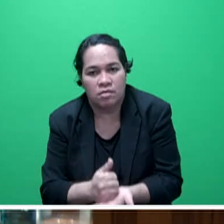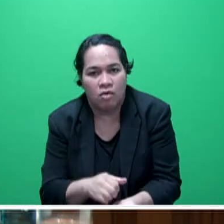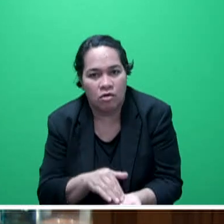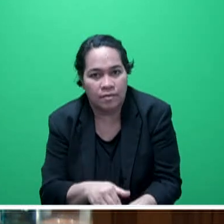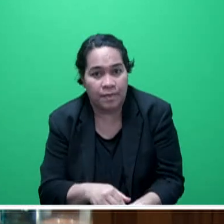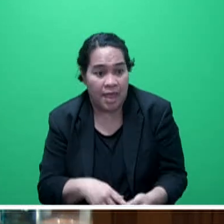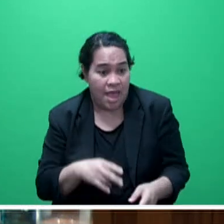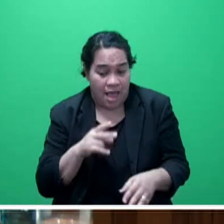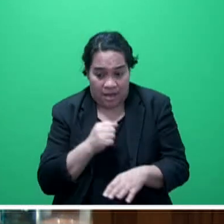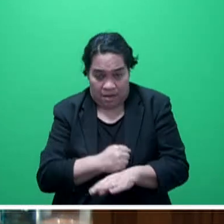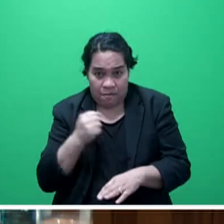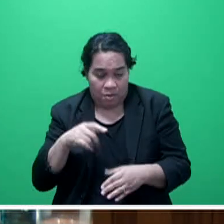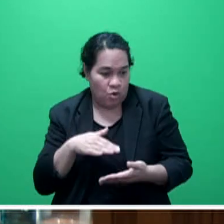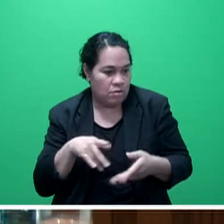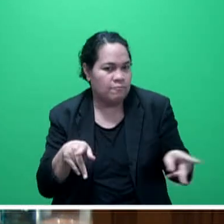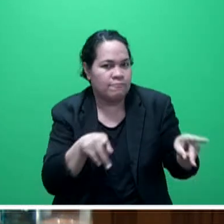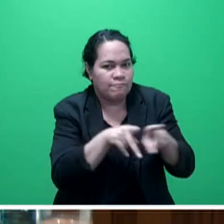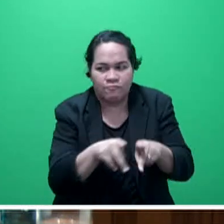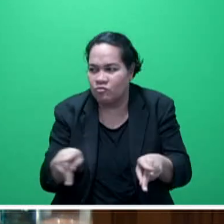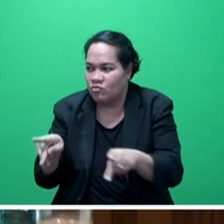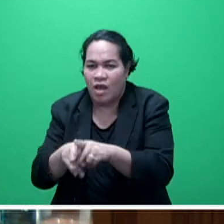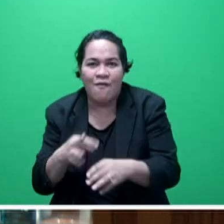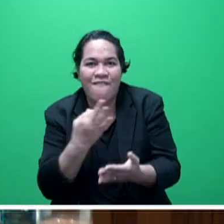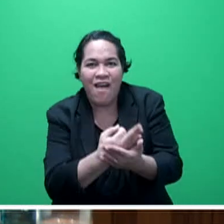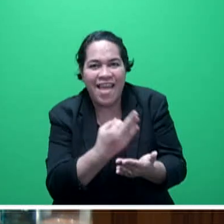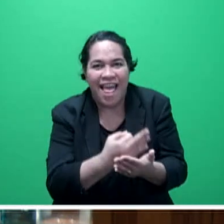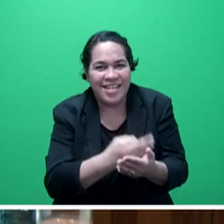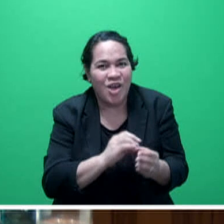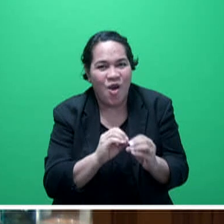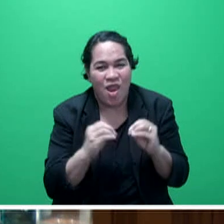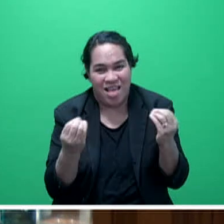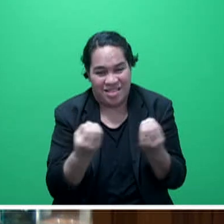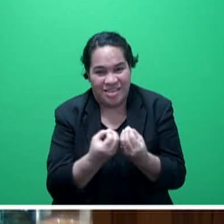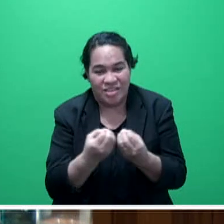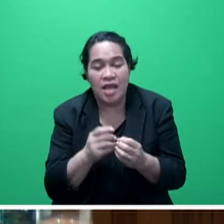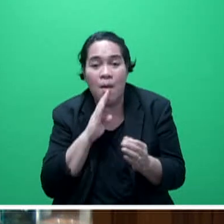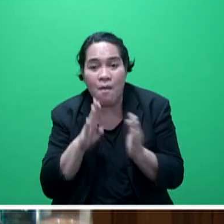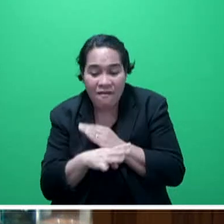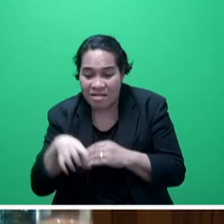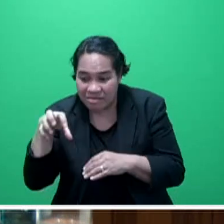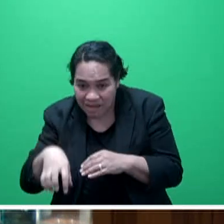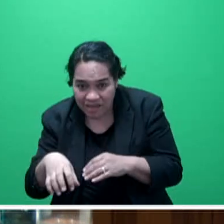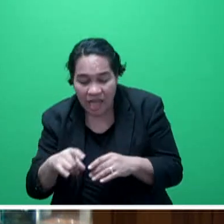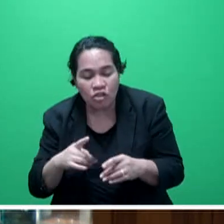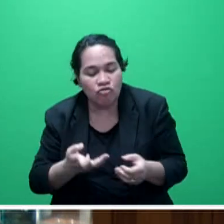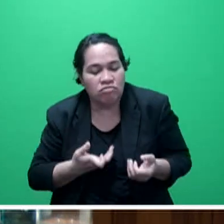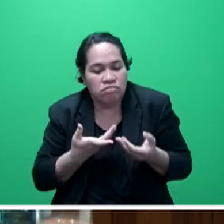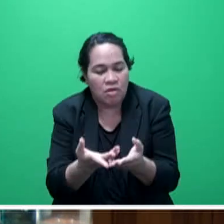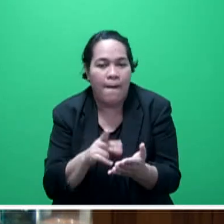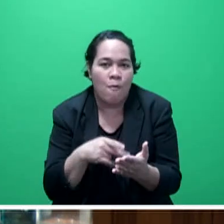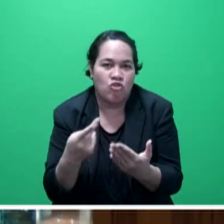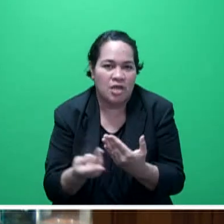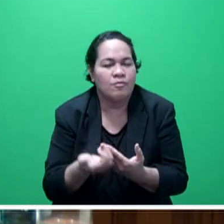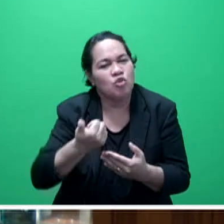organizations, multilateral financial institutions, development partners, and the private sector to deliver a breadth of projects using